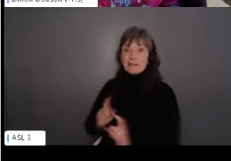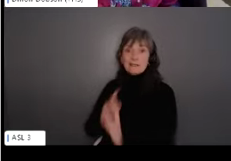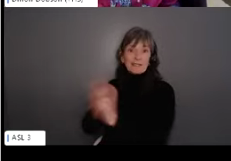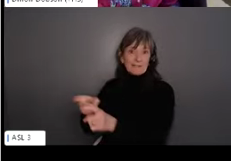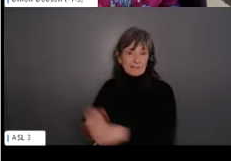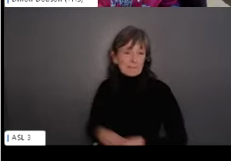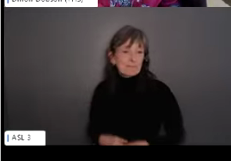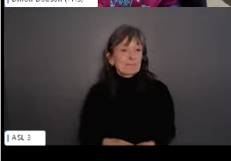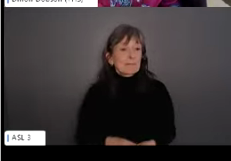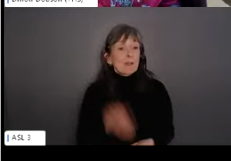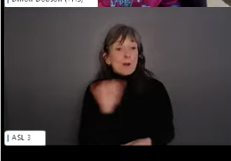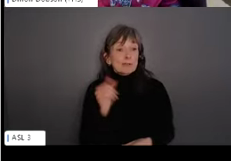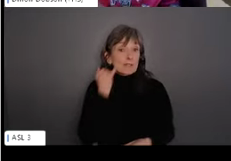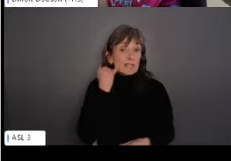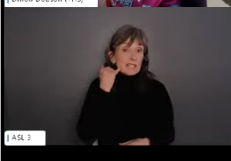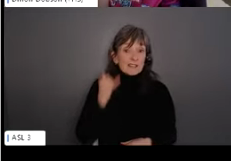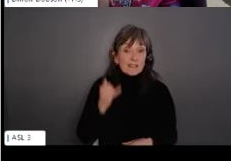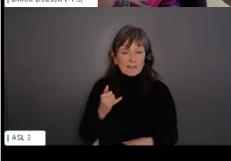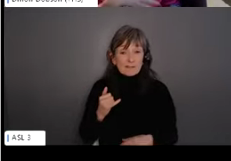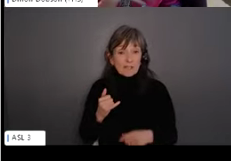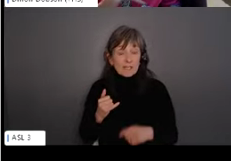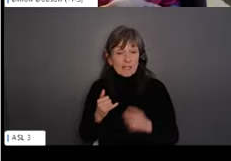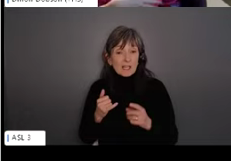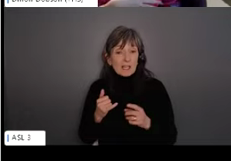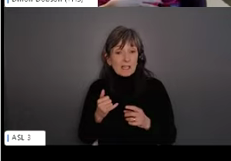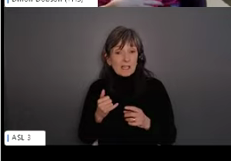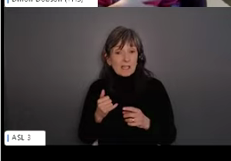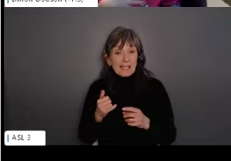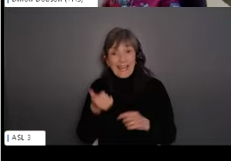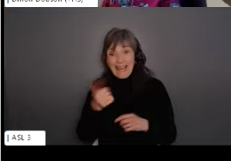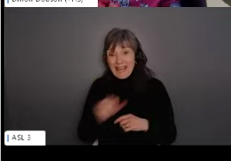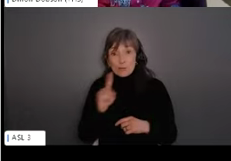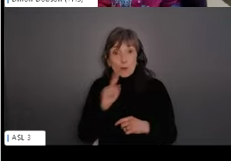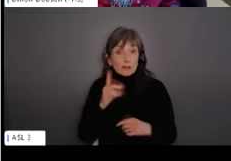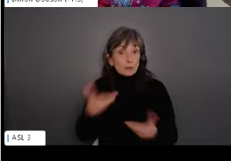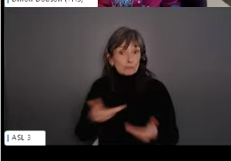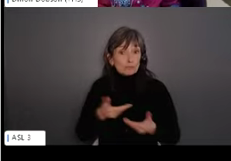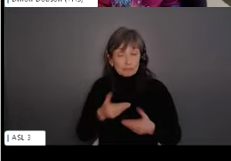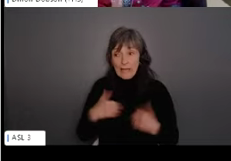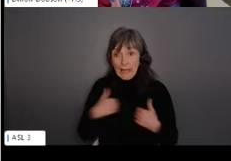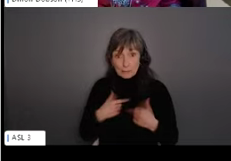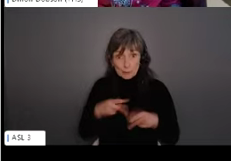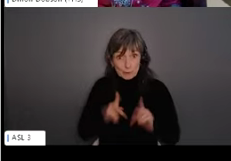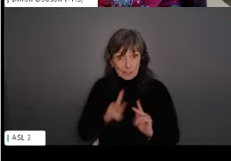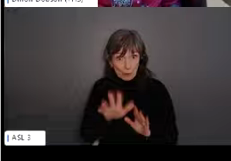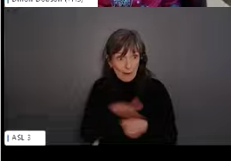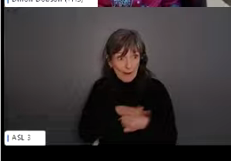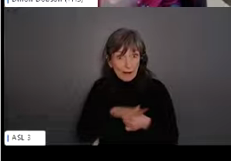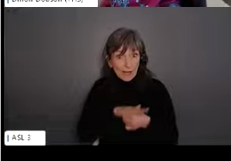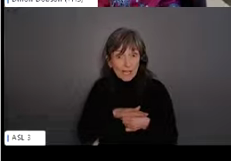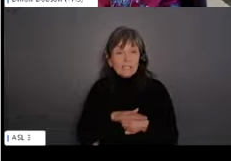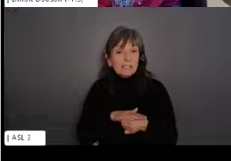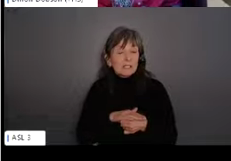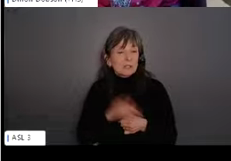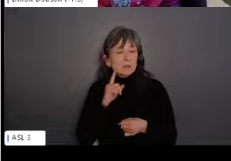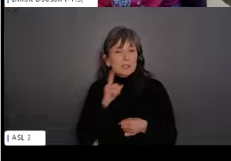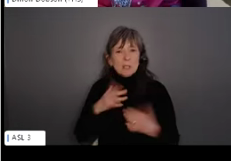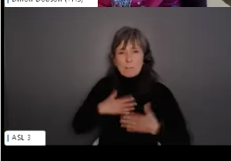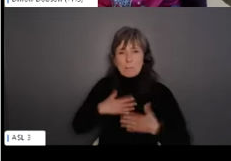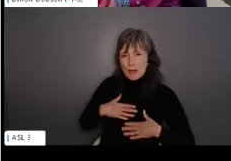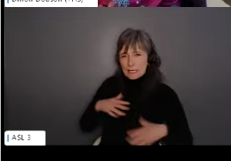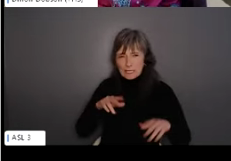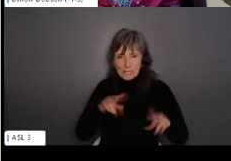for anybody that does co-sheltering or invites animals into your spaces. We don't assume that you know how to read an animal's body language. We don't assume that